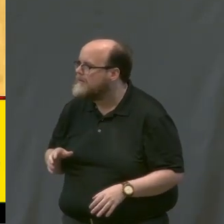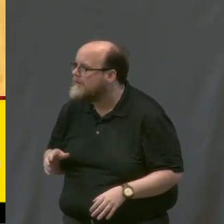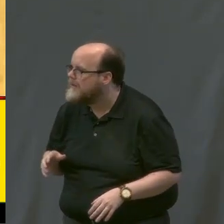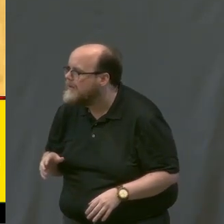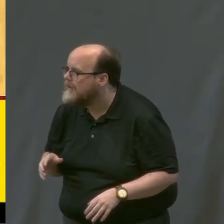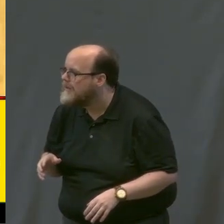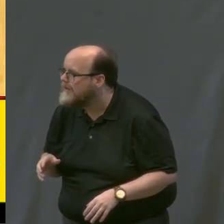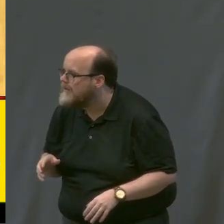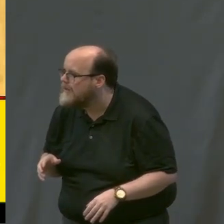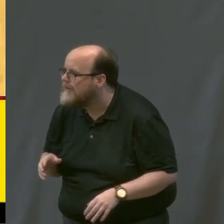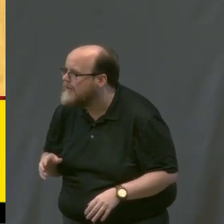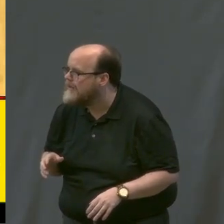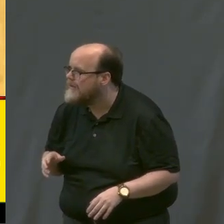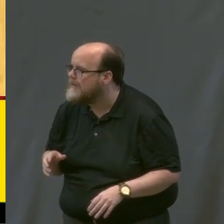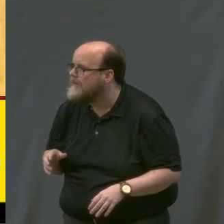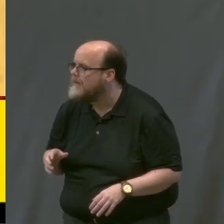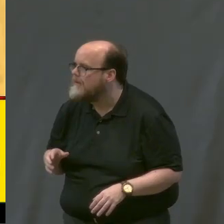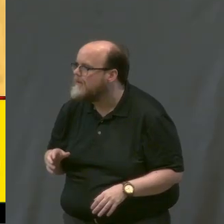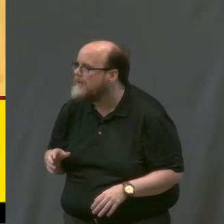See, God, the third verse says,